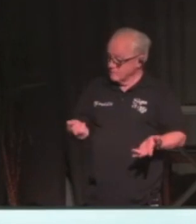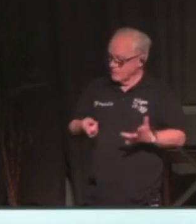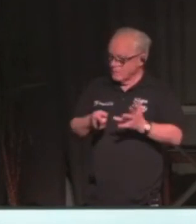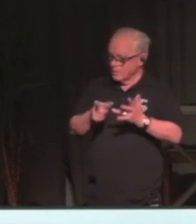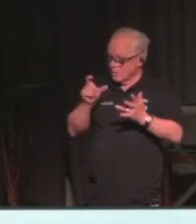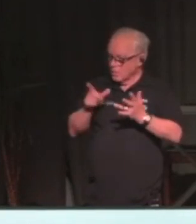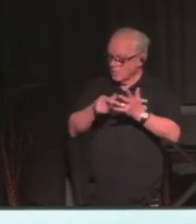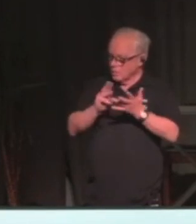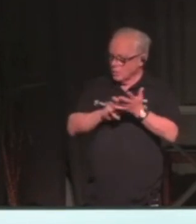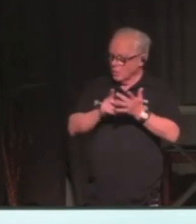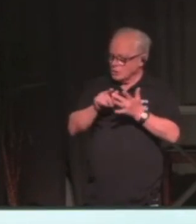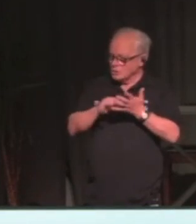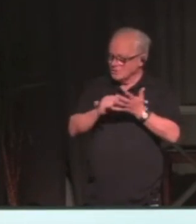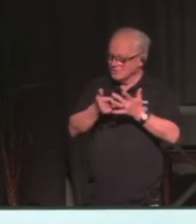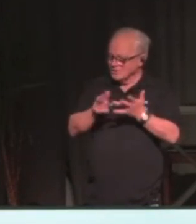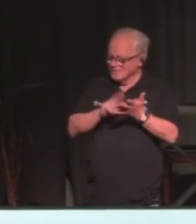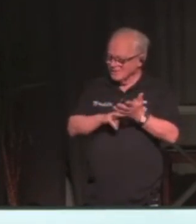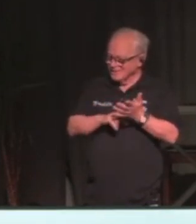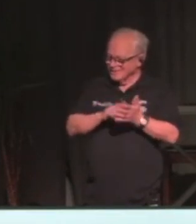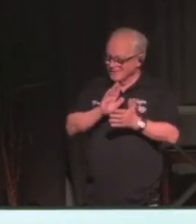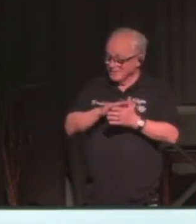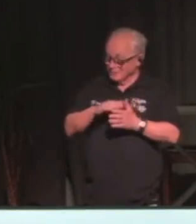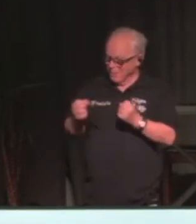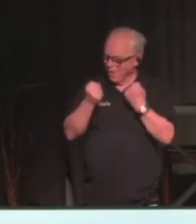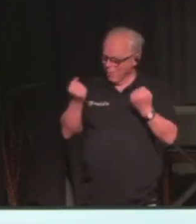Power comes from baptism.